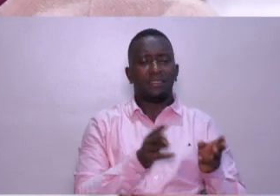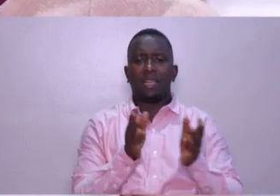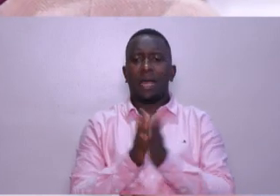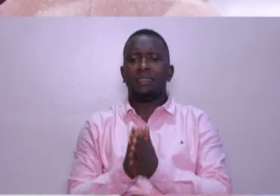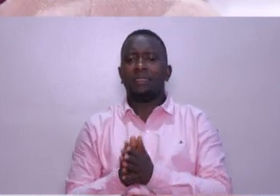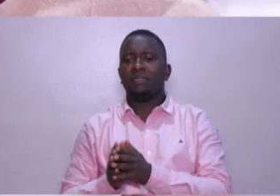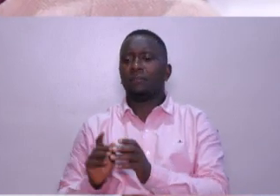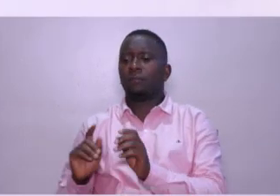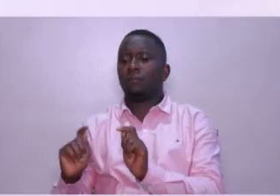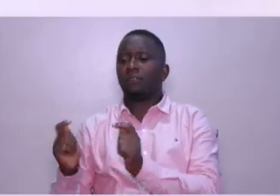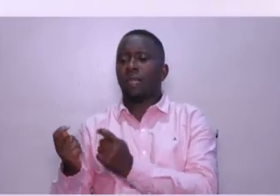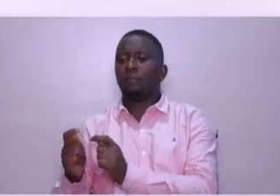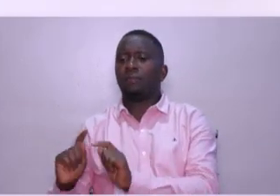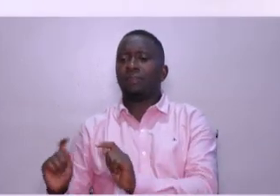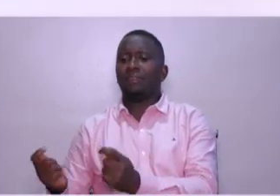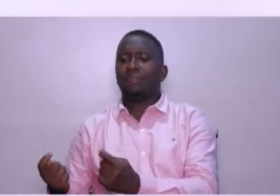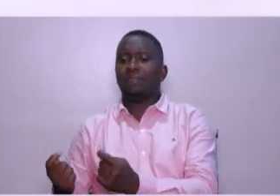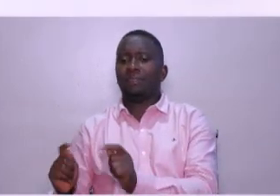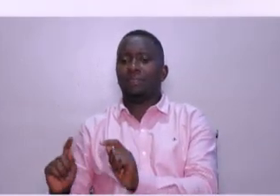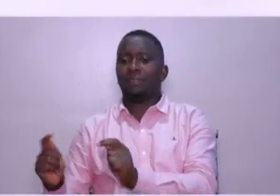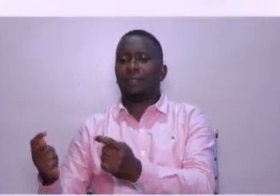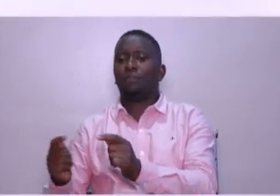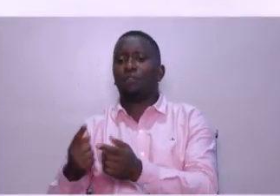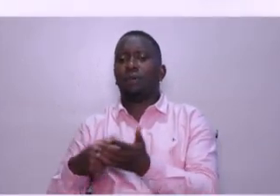it was there. I get the same thing.